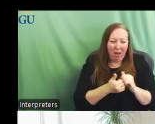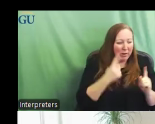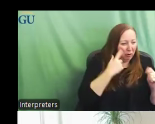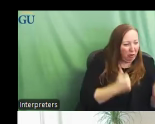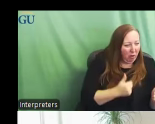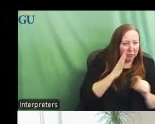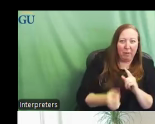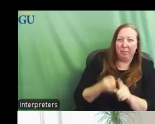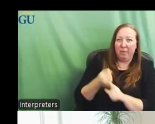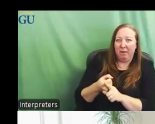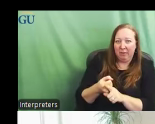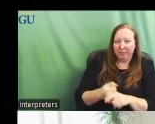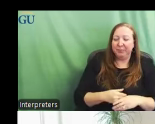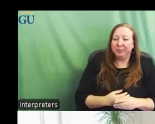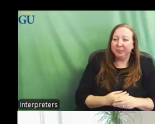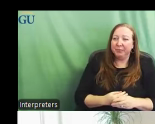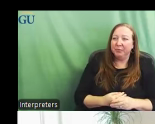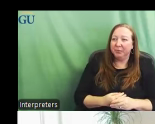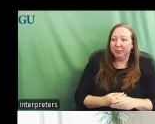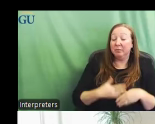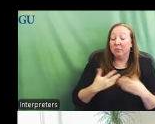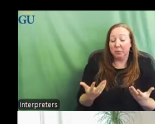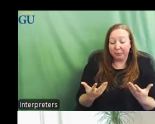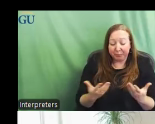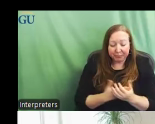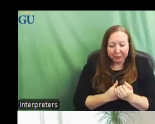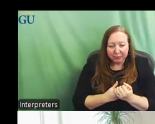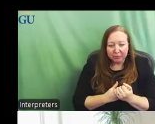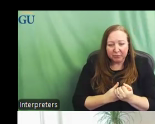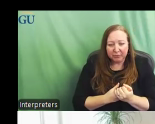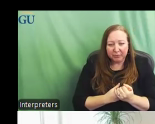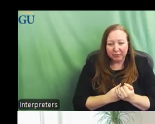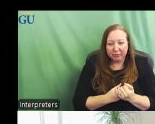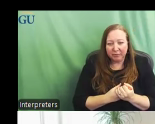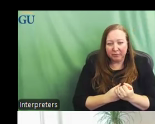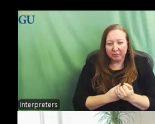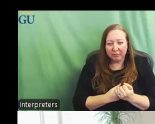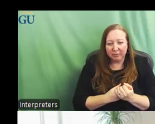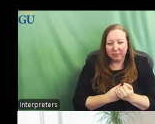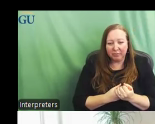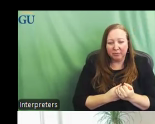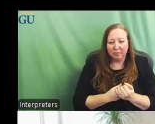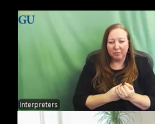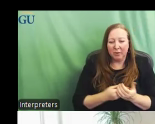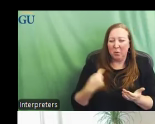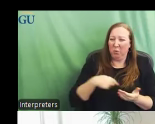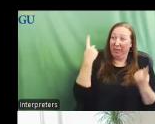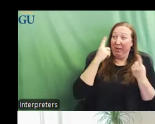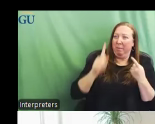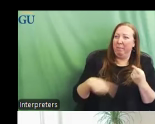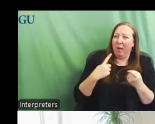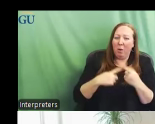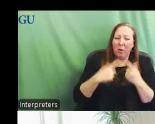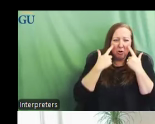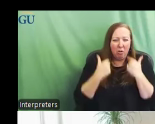So when we look at the impacts of the hearing loss, one of the things